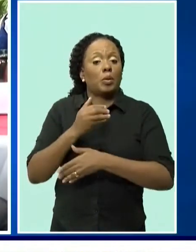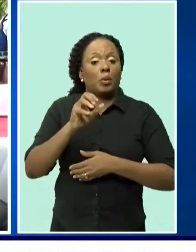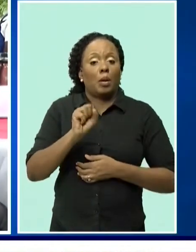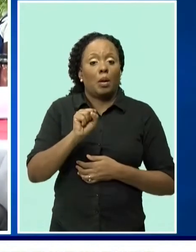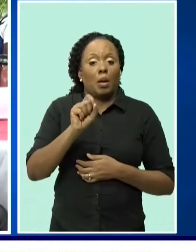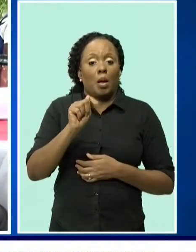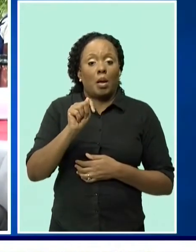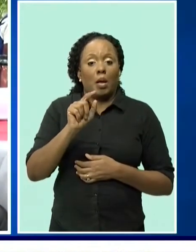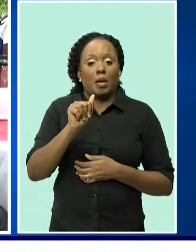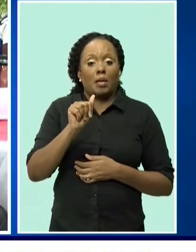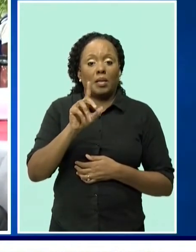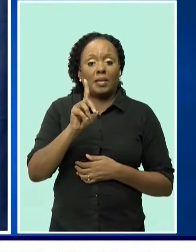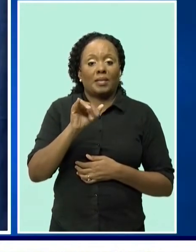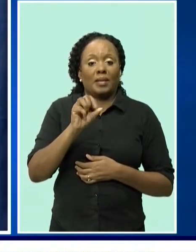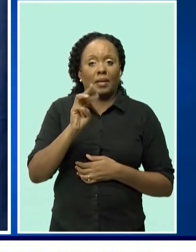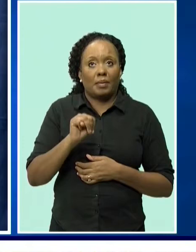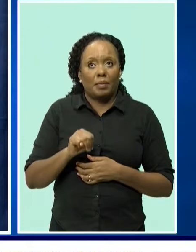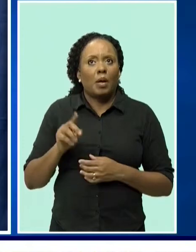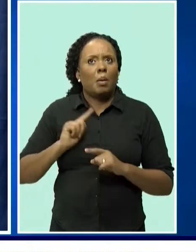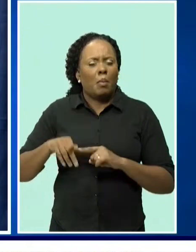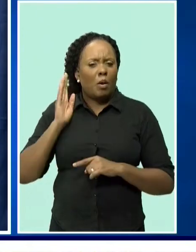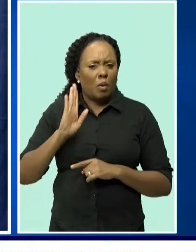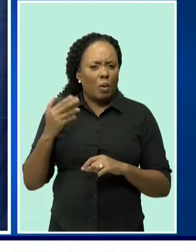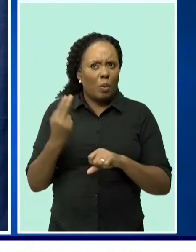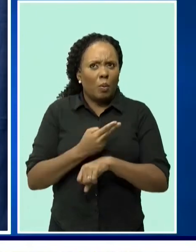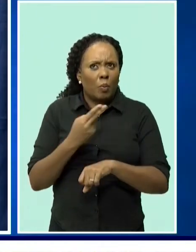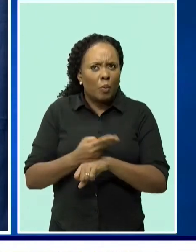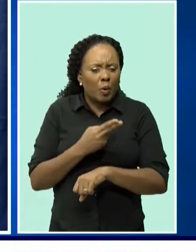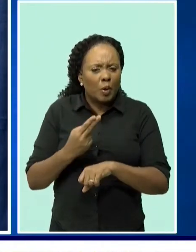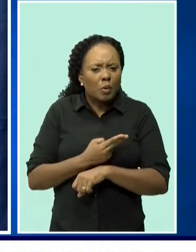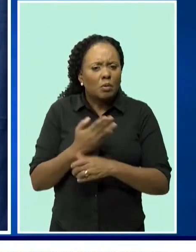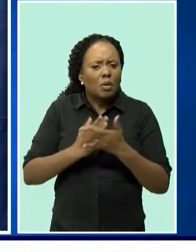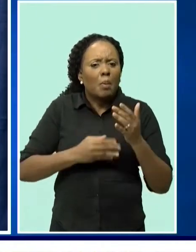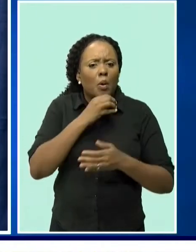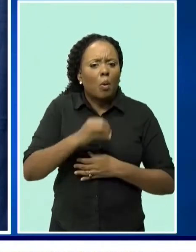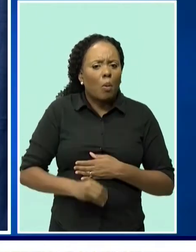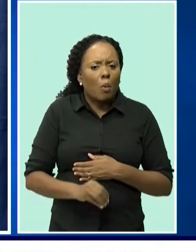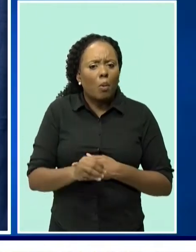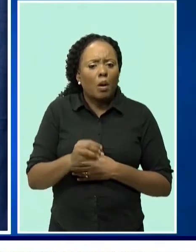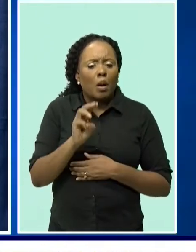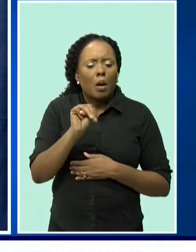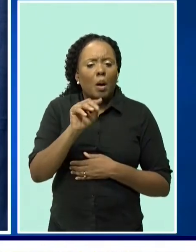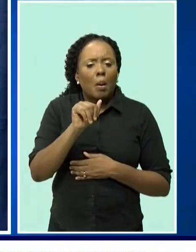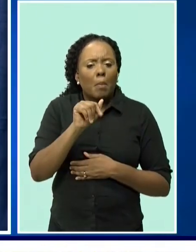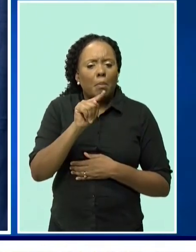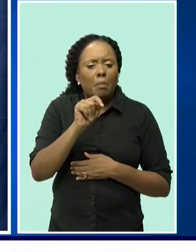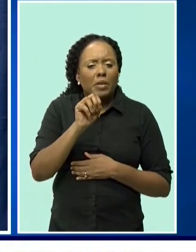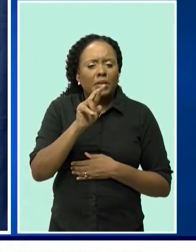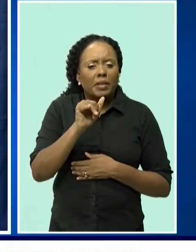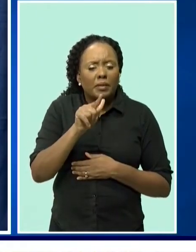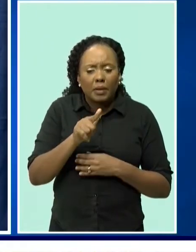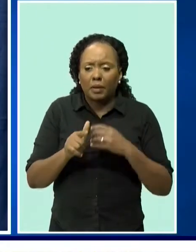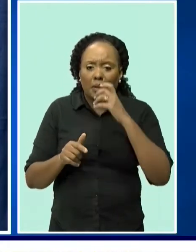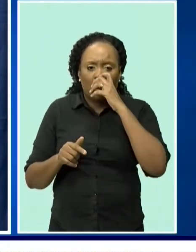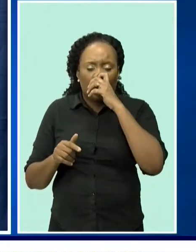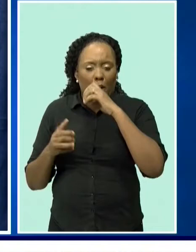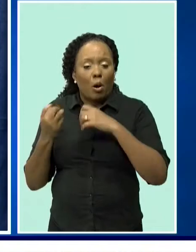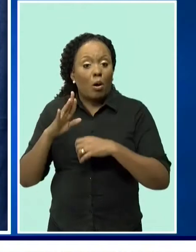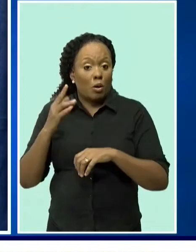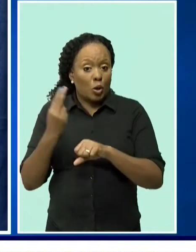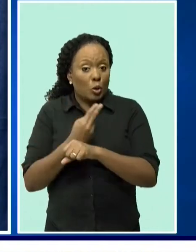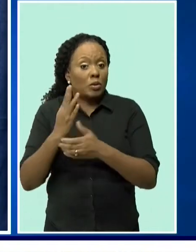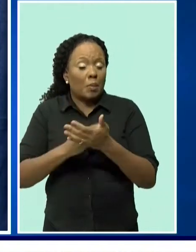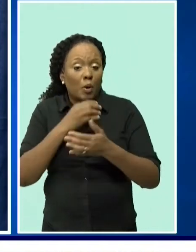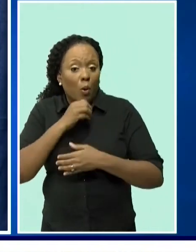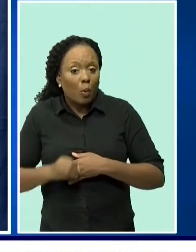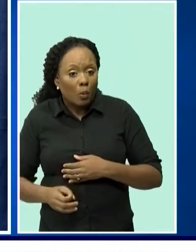to reuse some of the old material, take up more land, start fresh somewhere else? Will this stadium be outfitted to generate its